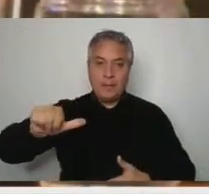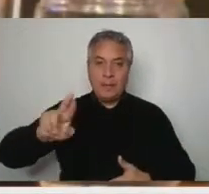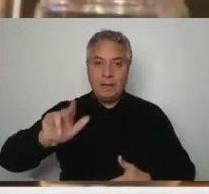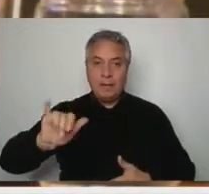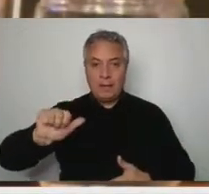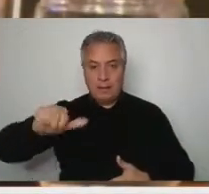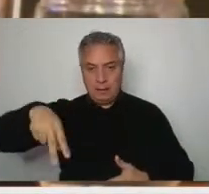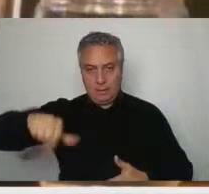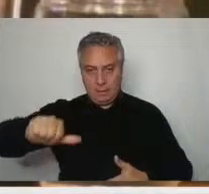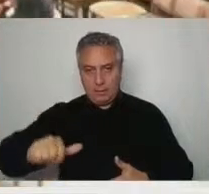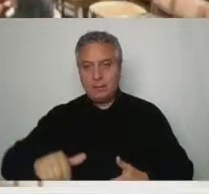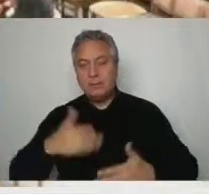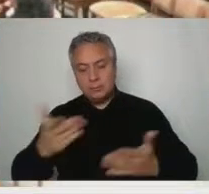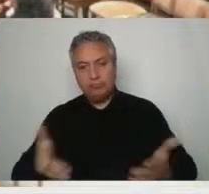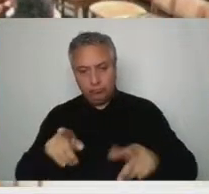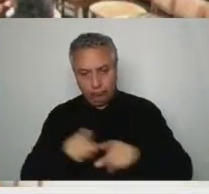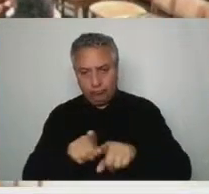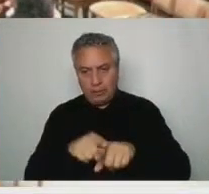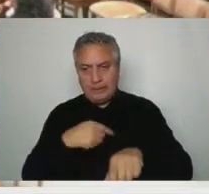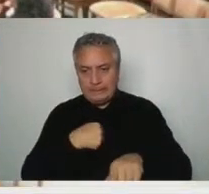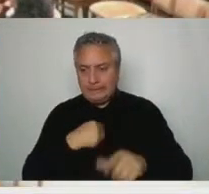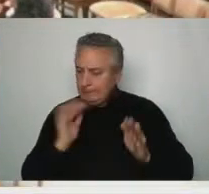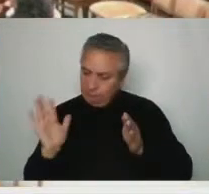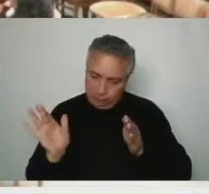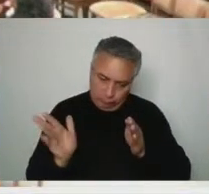I will be brief